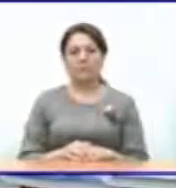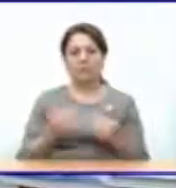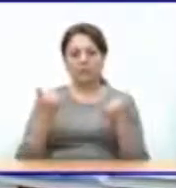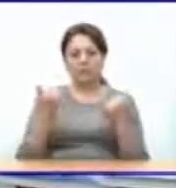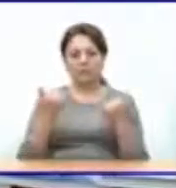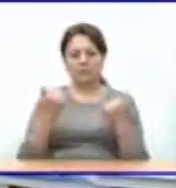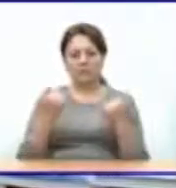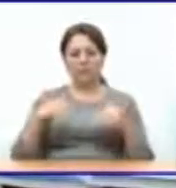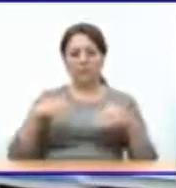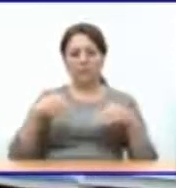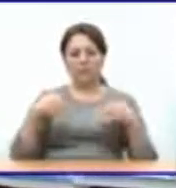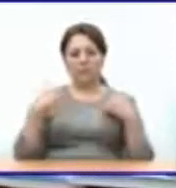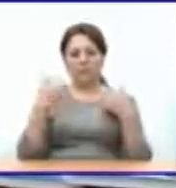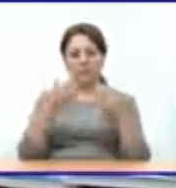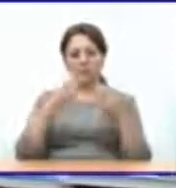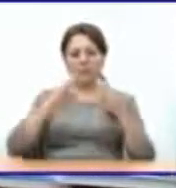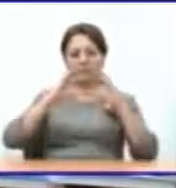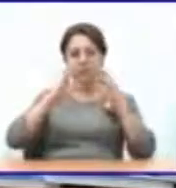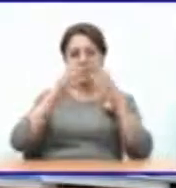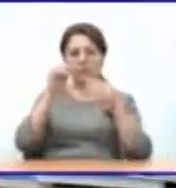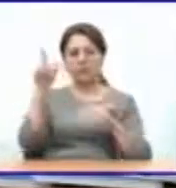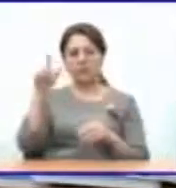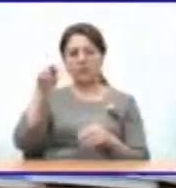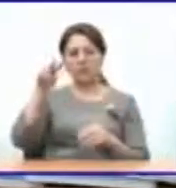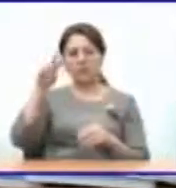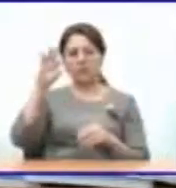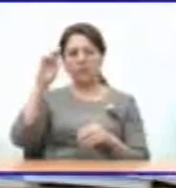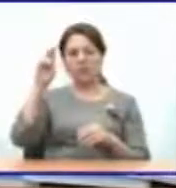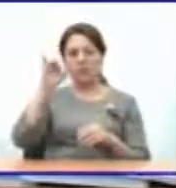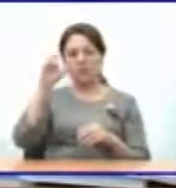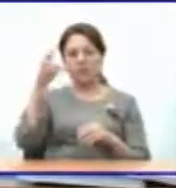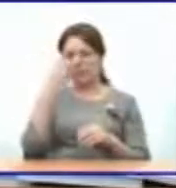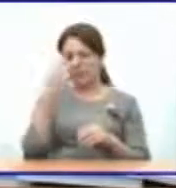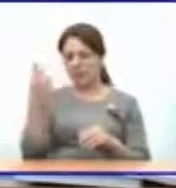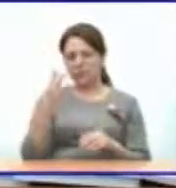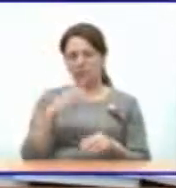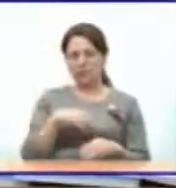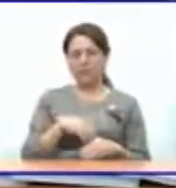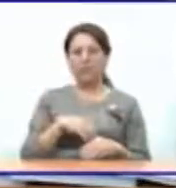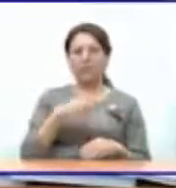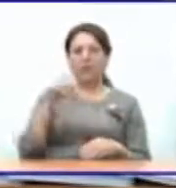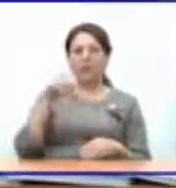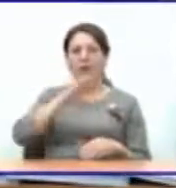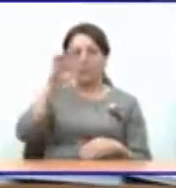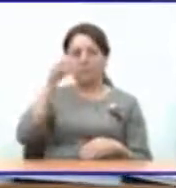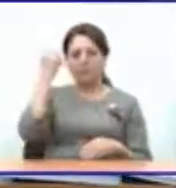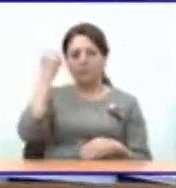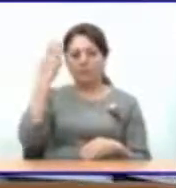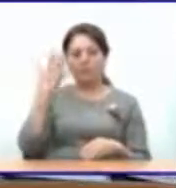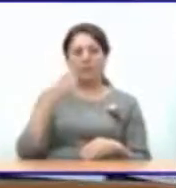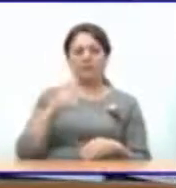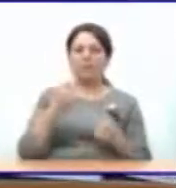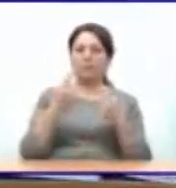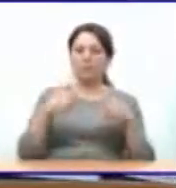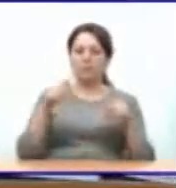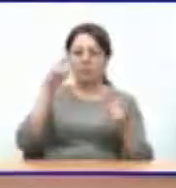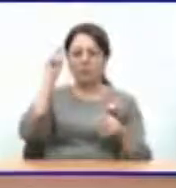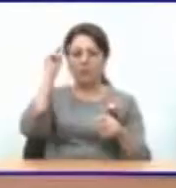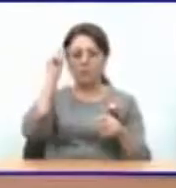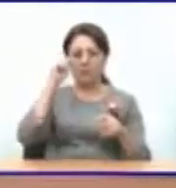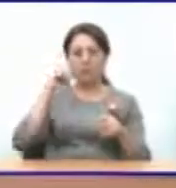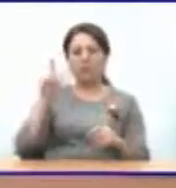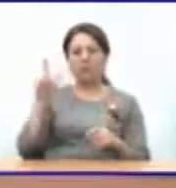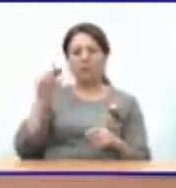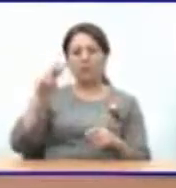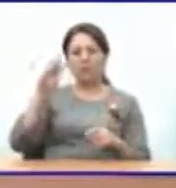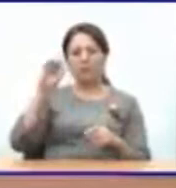Endi mana bu globusga e'tibor bering. Globusni hammangiz ko'rgansiz va boshqa fanlarda ham globus